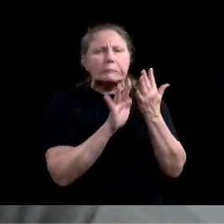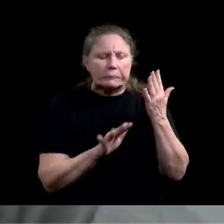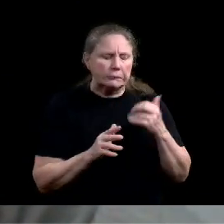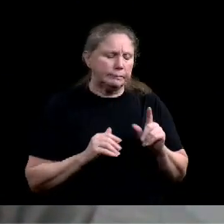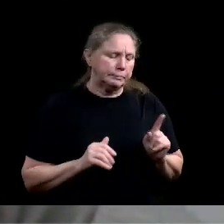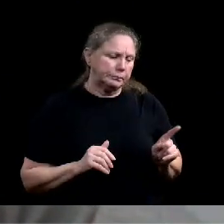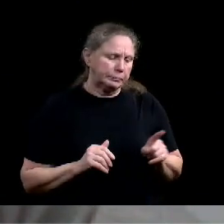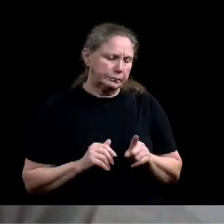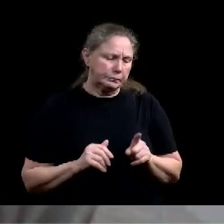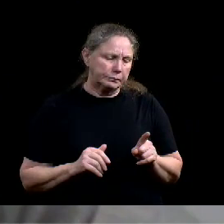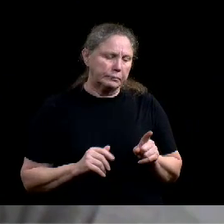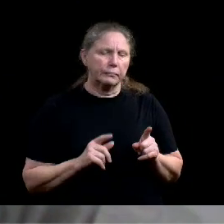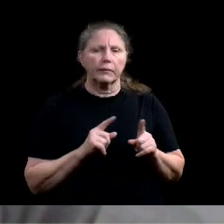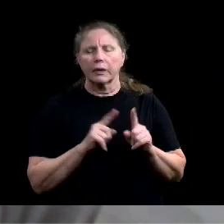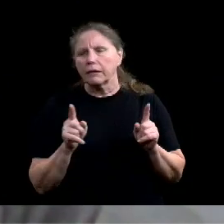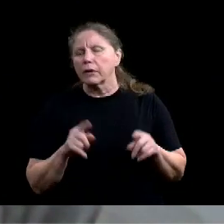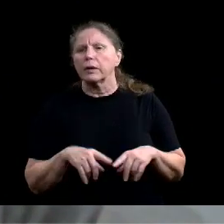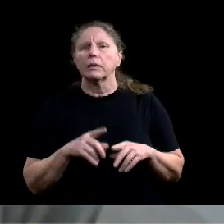business backgrounds,